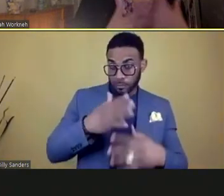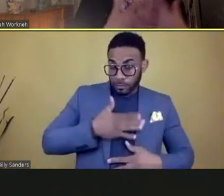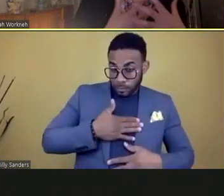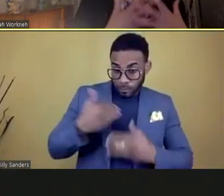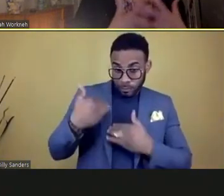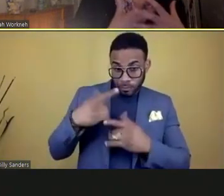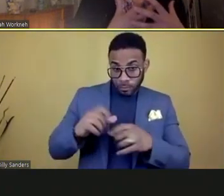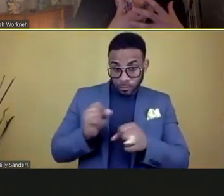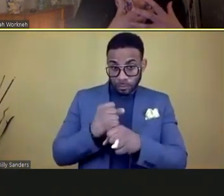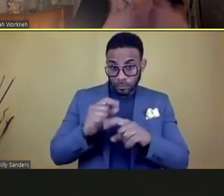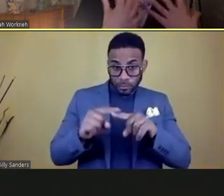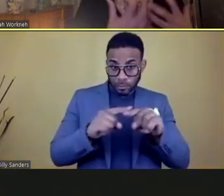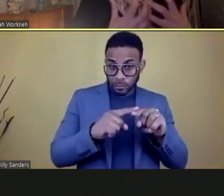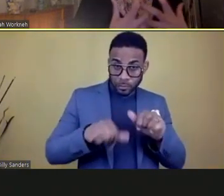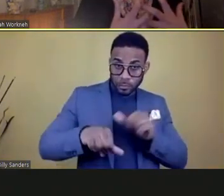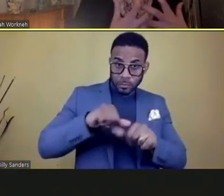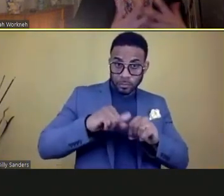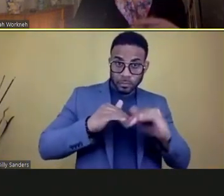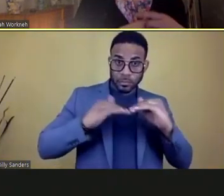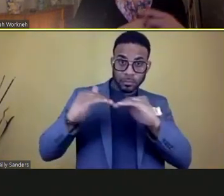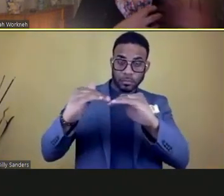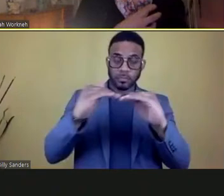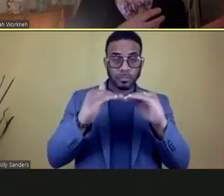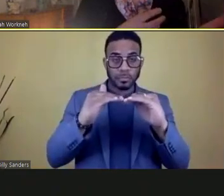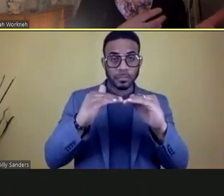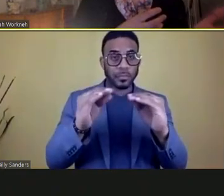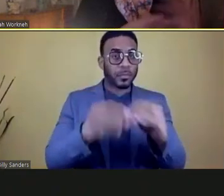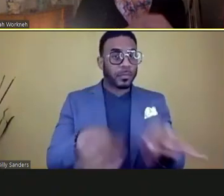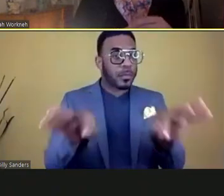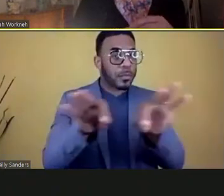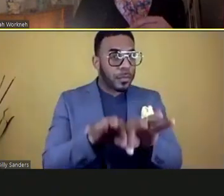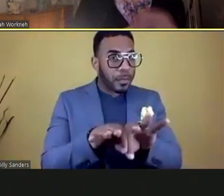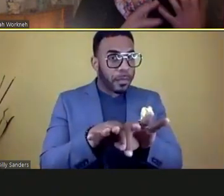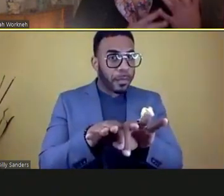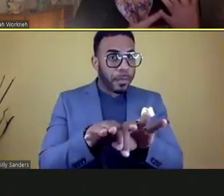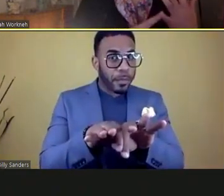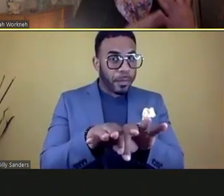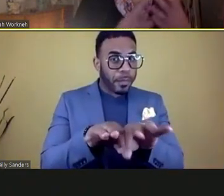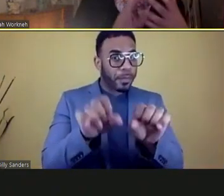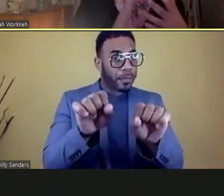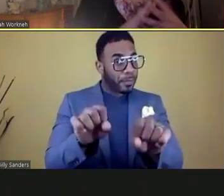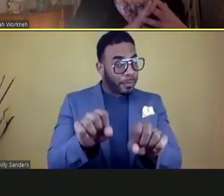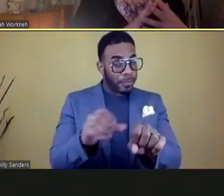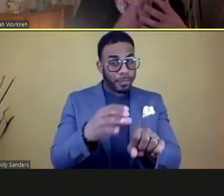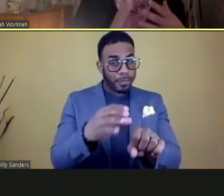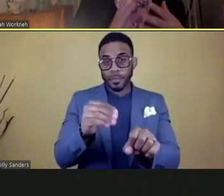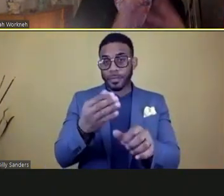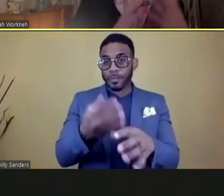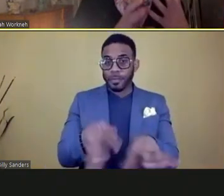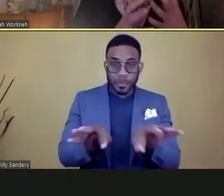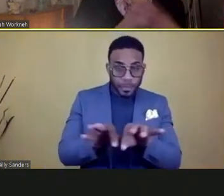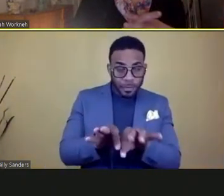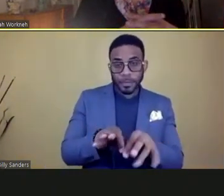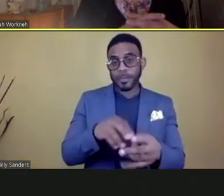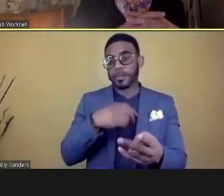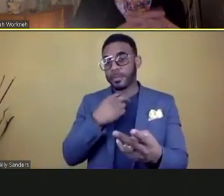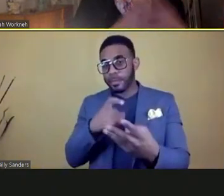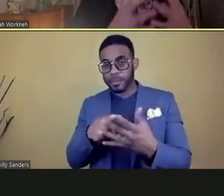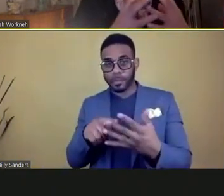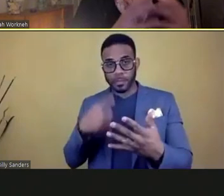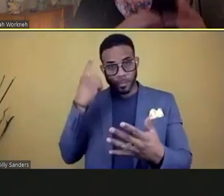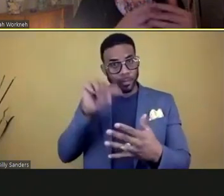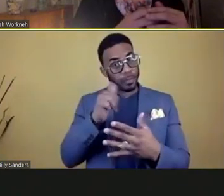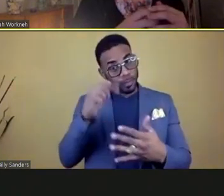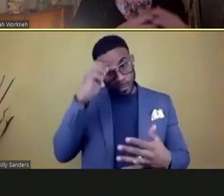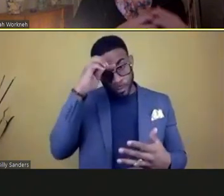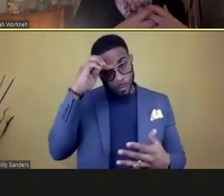to create the conditions surrounding equity and, more importantly, potentiality and value and voice for